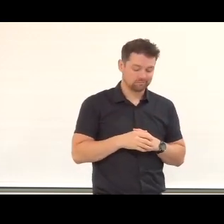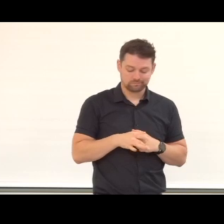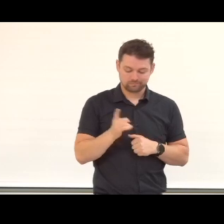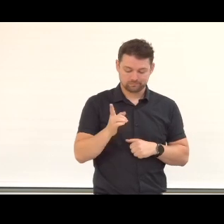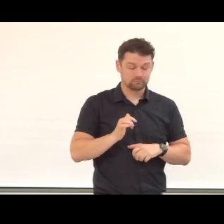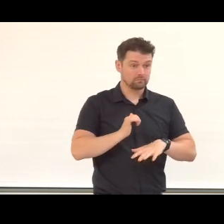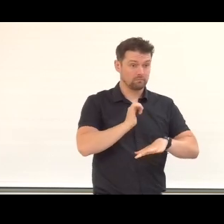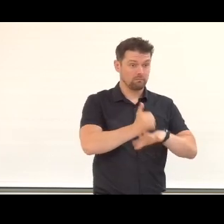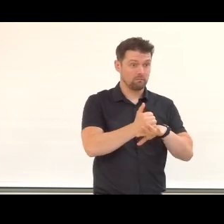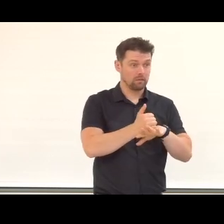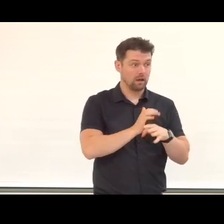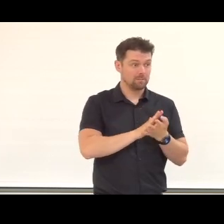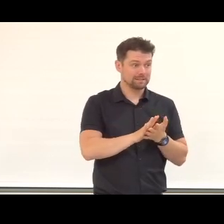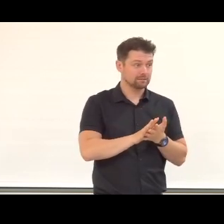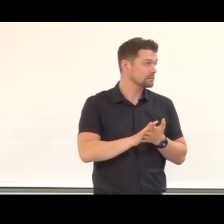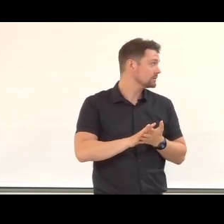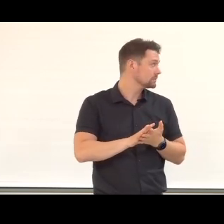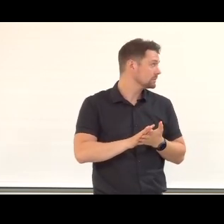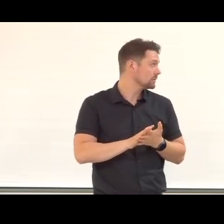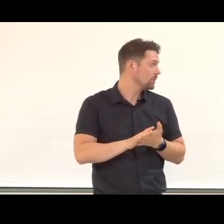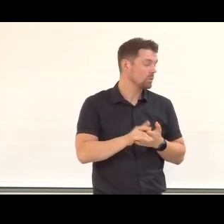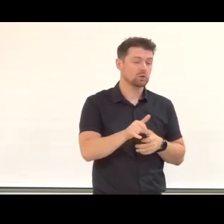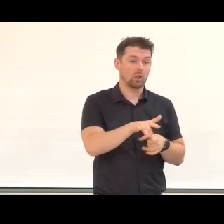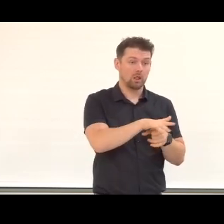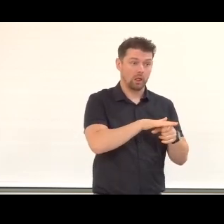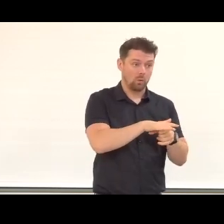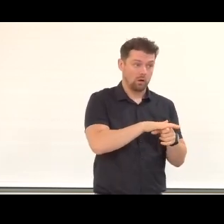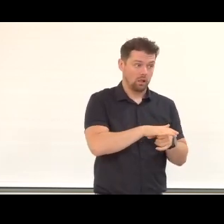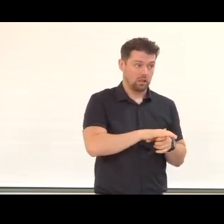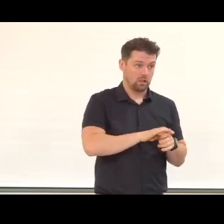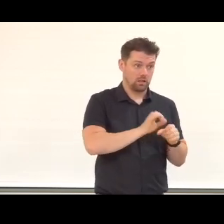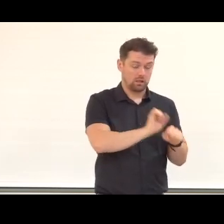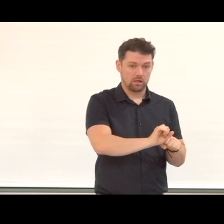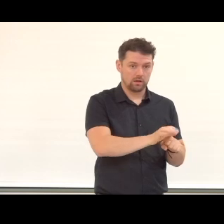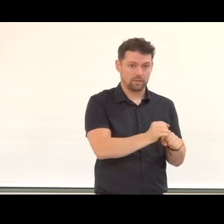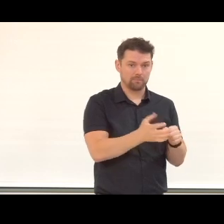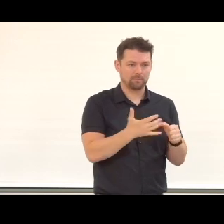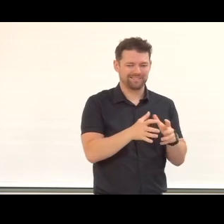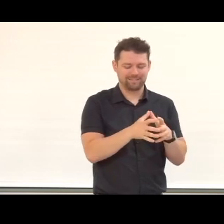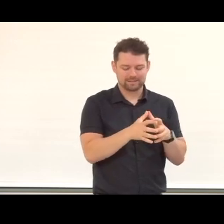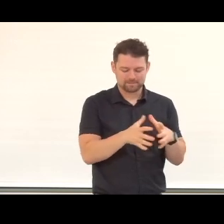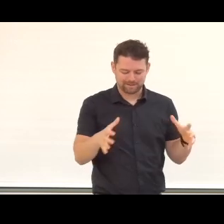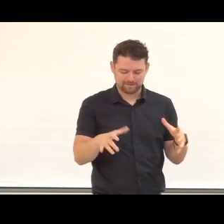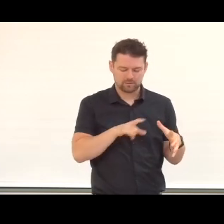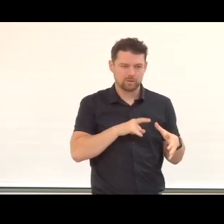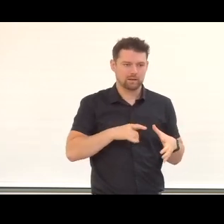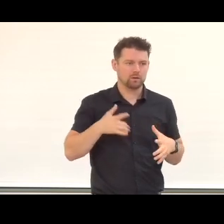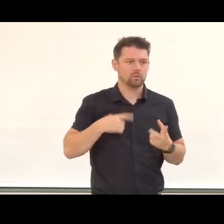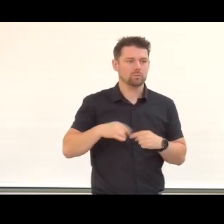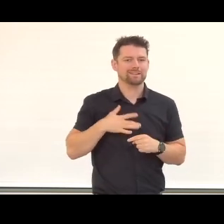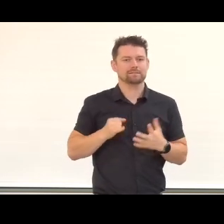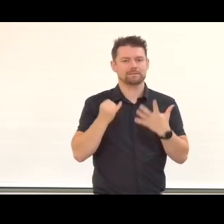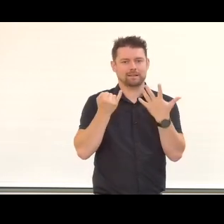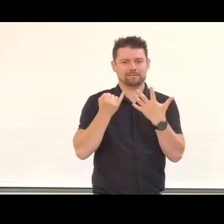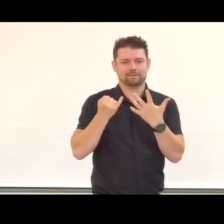was part DMARS habitat from a local organization that got expanded to fit our needs of fitting 6 analog